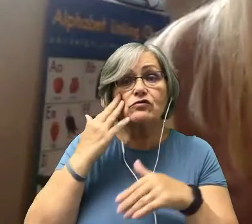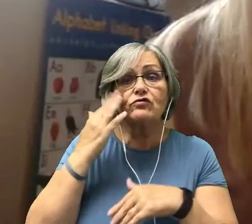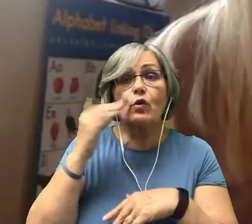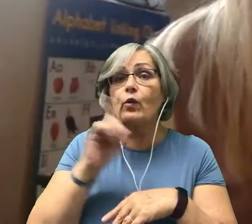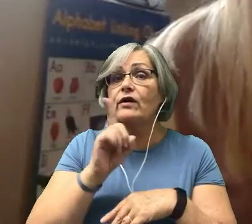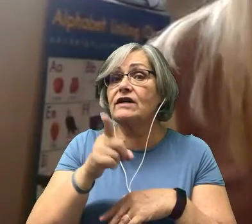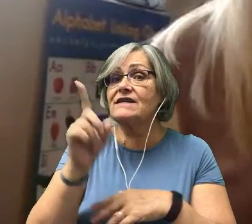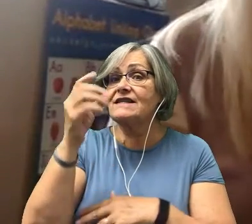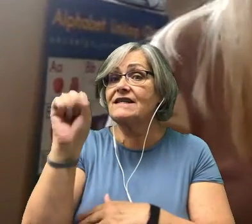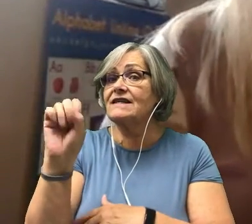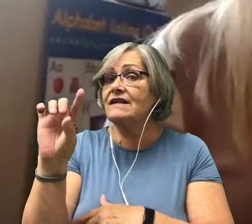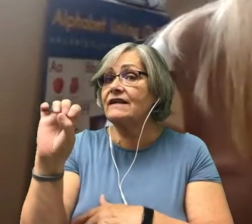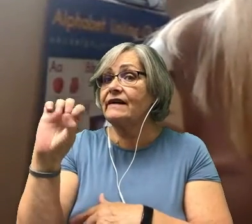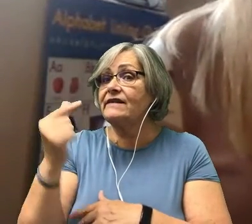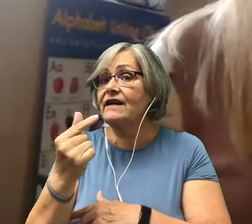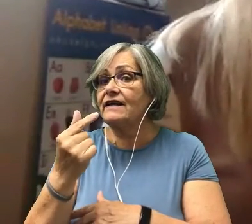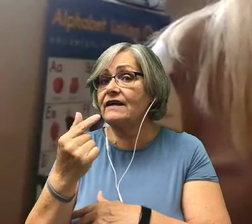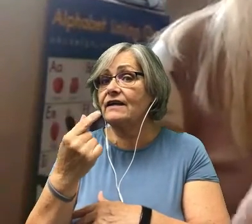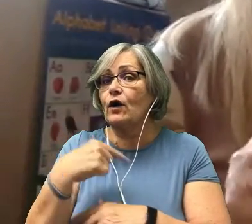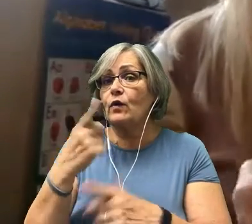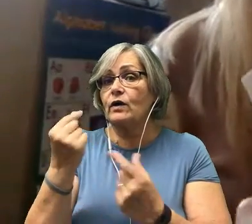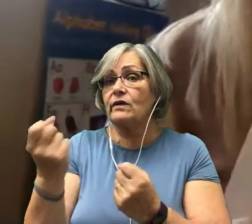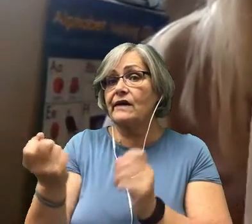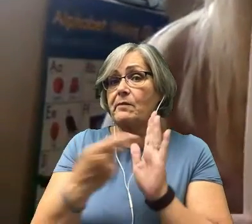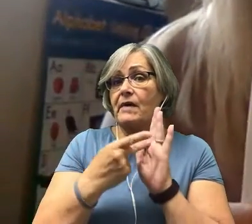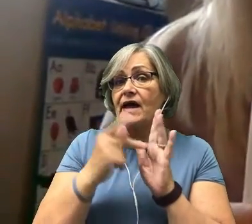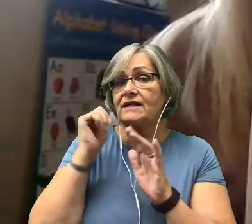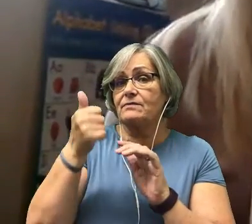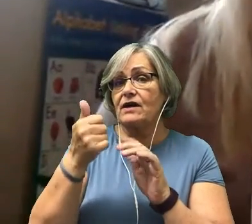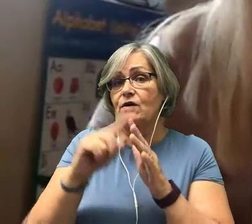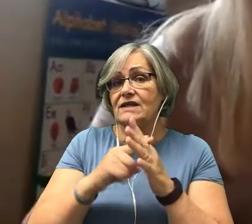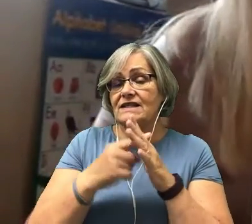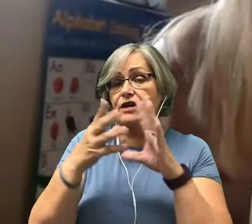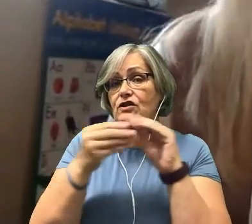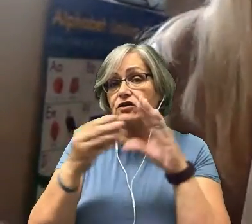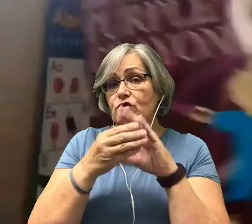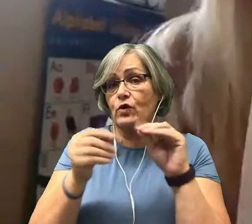is. Okay, so we're going to come back tomorrow and get started with our story, but in the